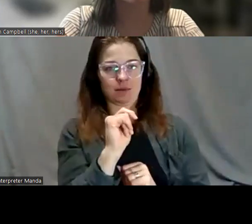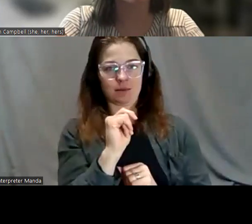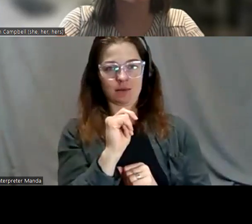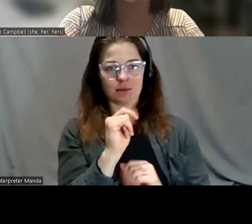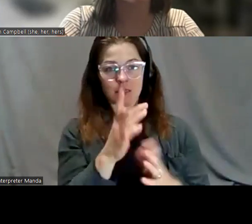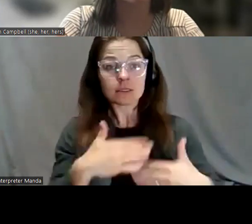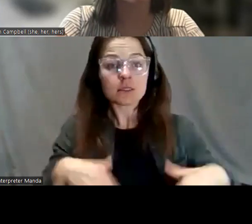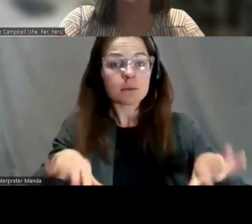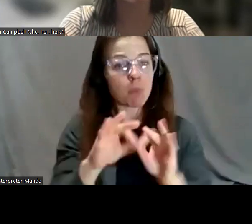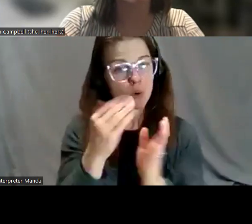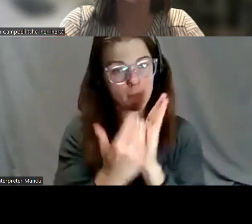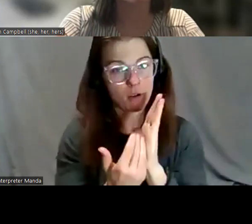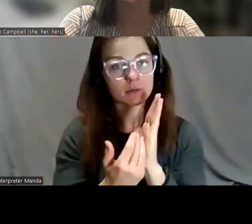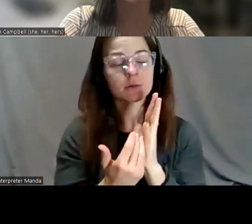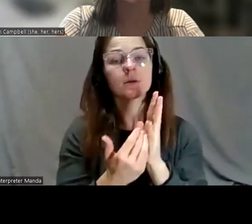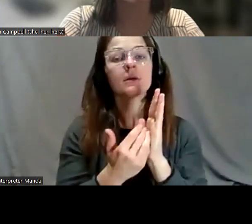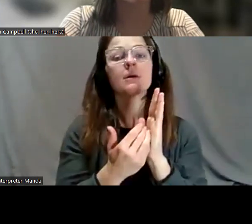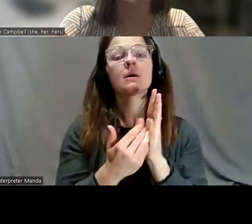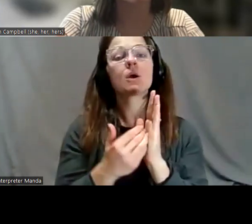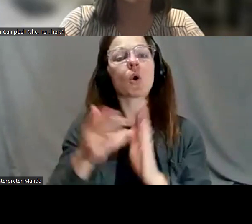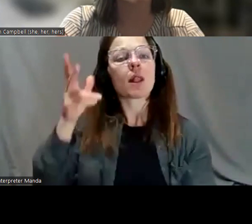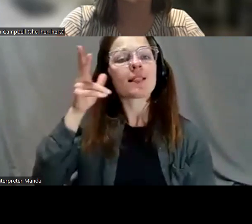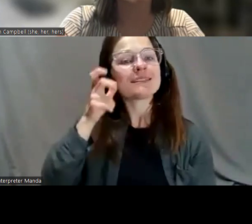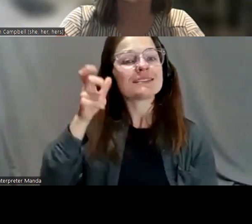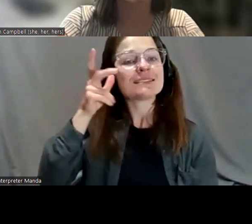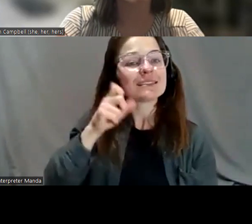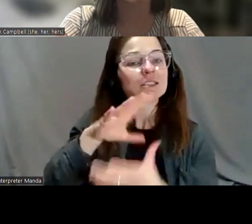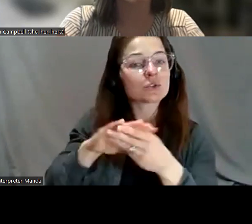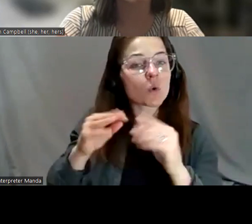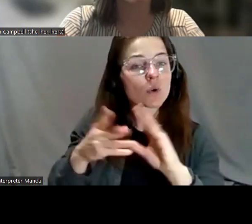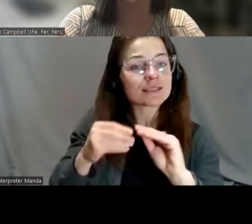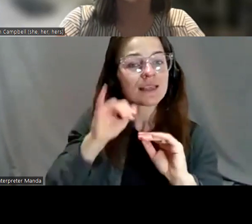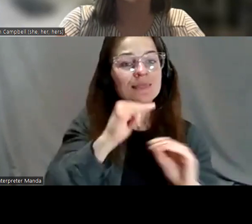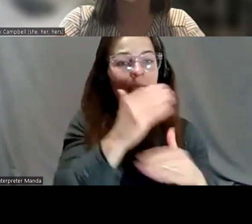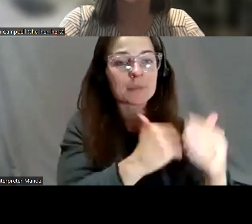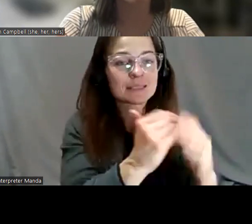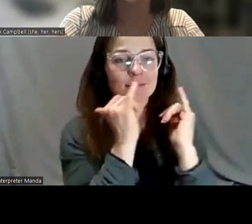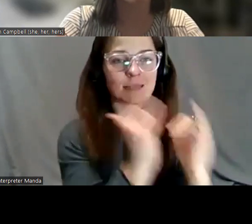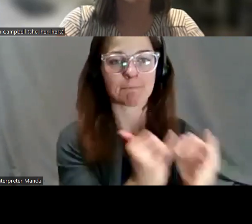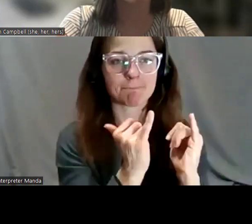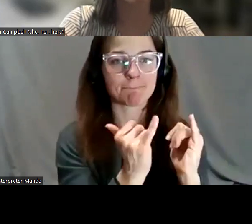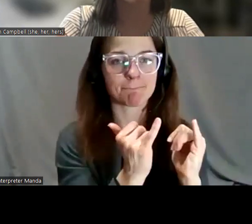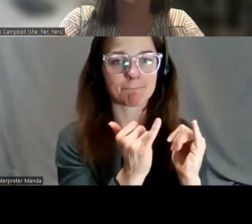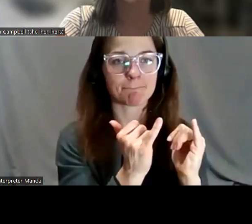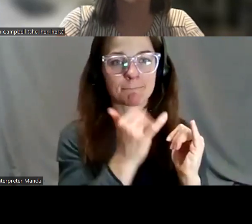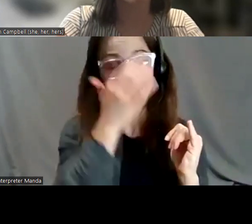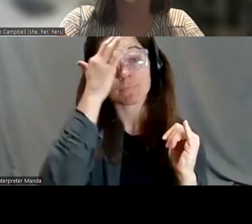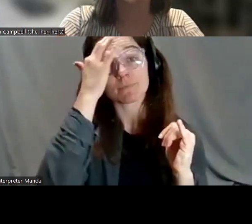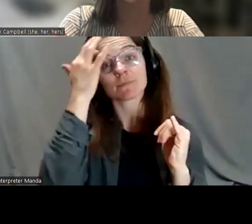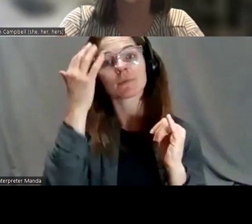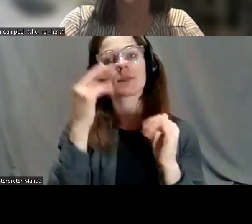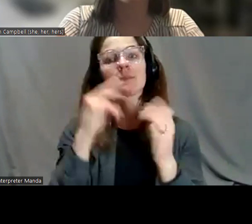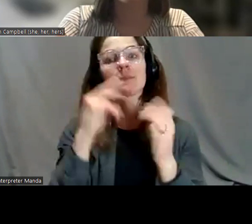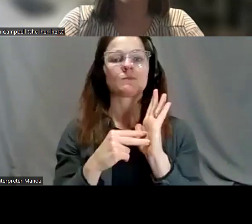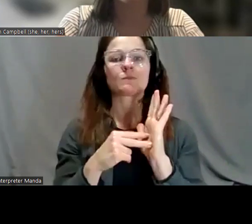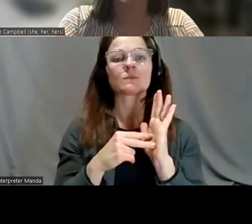the same process that occurs when we listen to stories. This is people telling stories